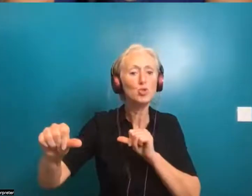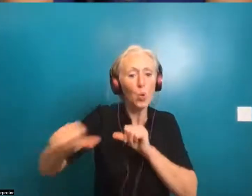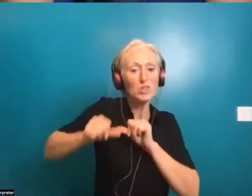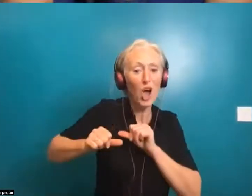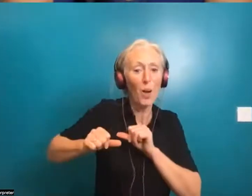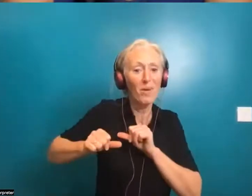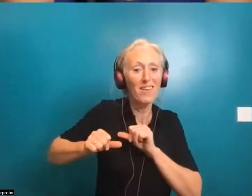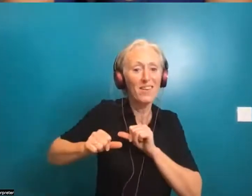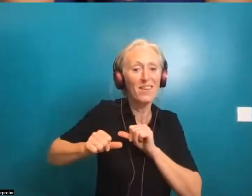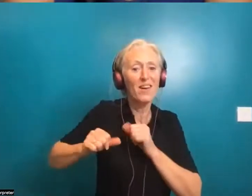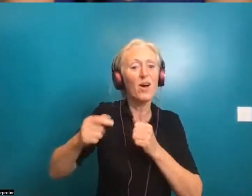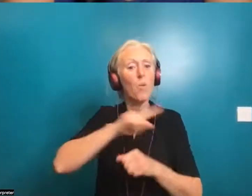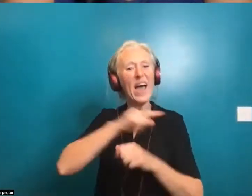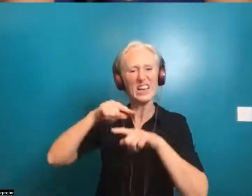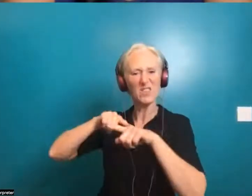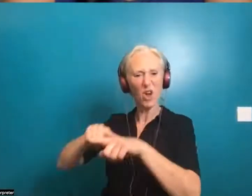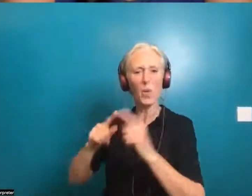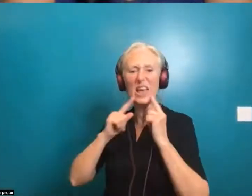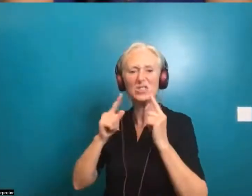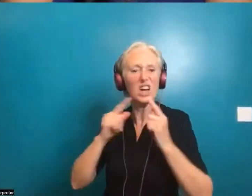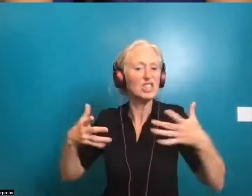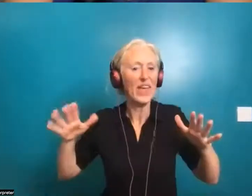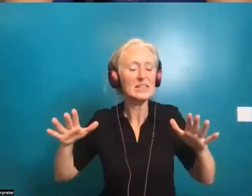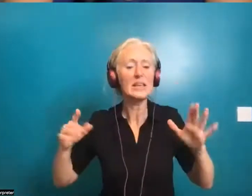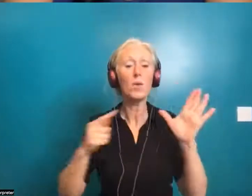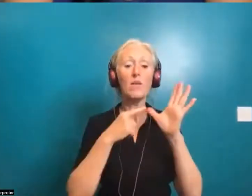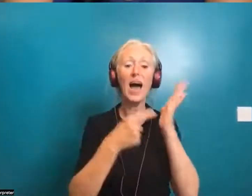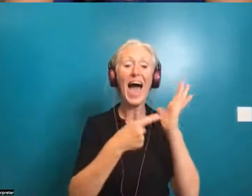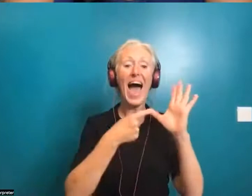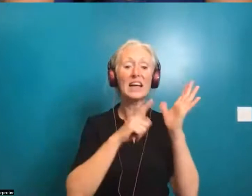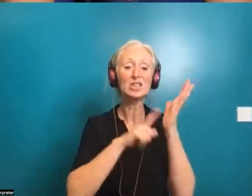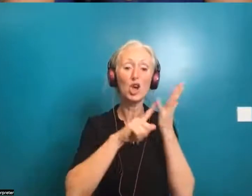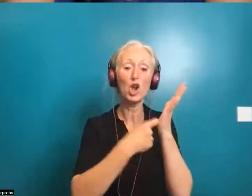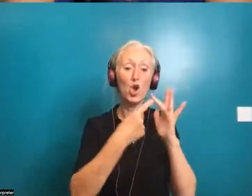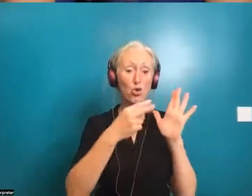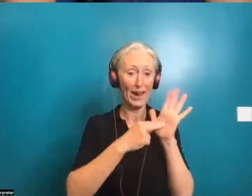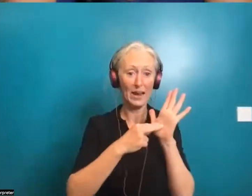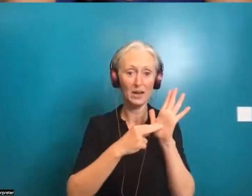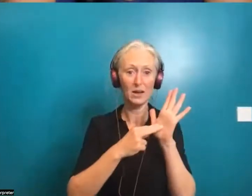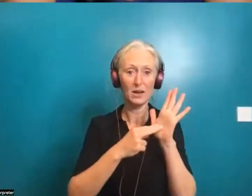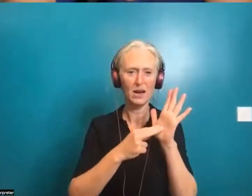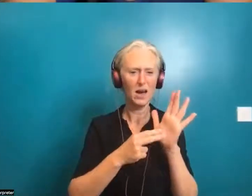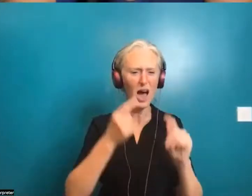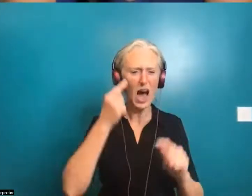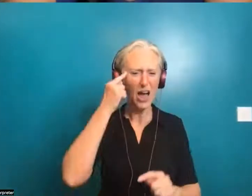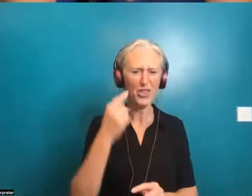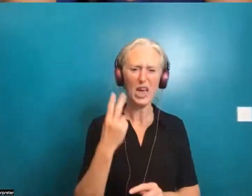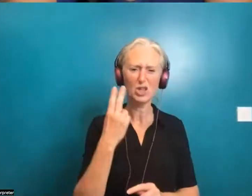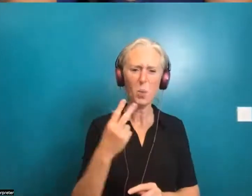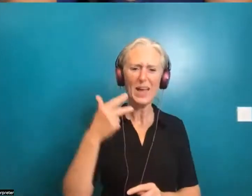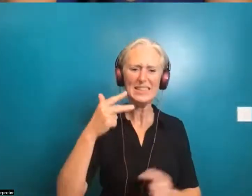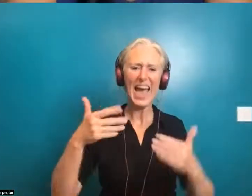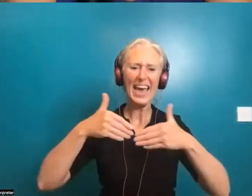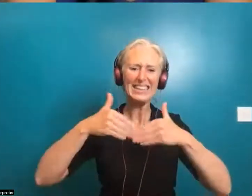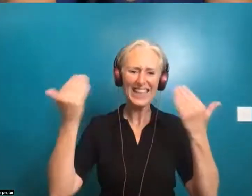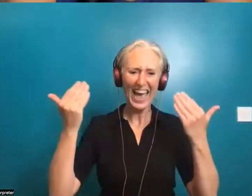instructions. If you had a drug treatment like Atalurin, it has, I think it has like a 28-day washout period.